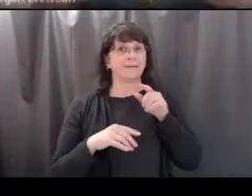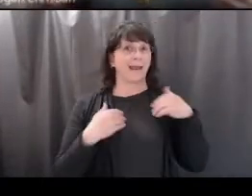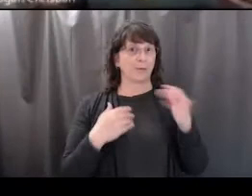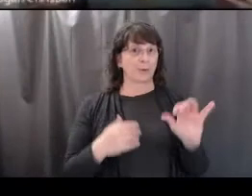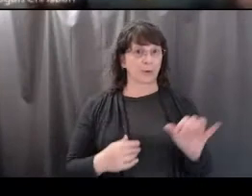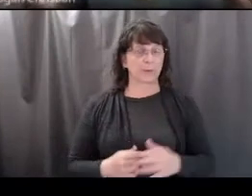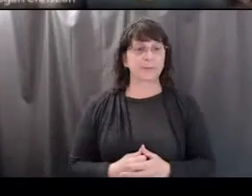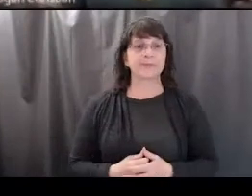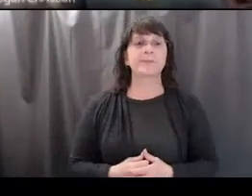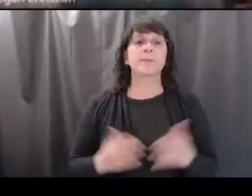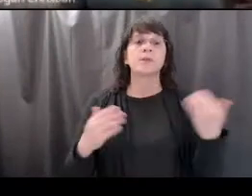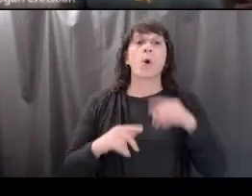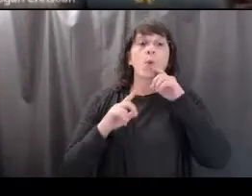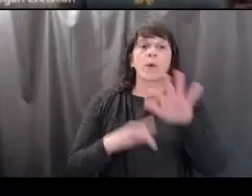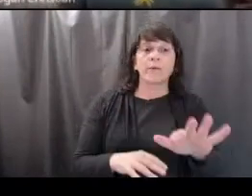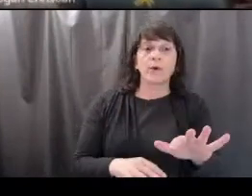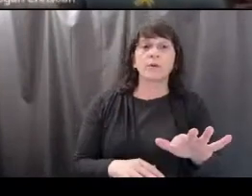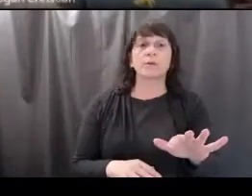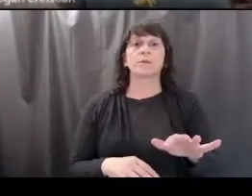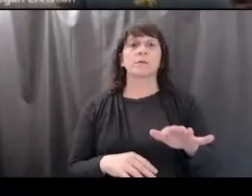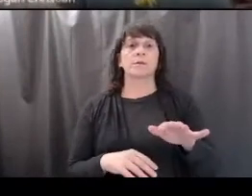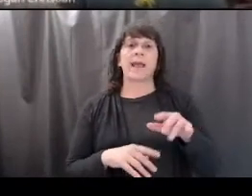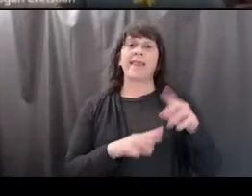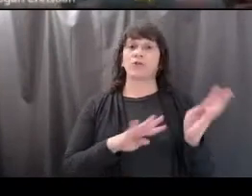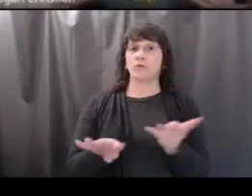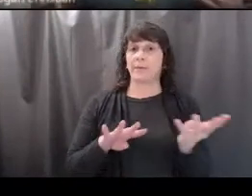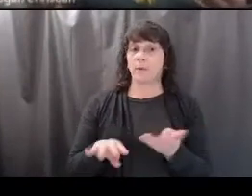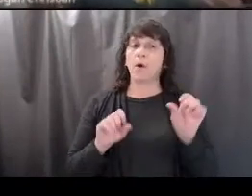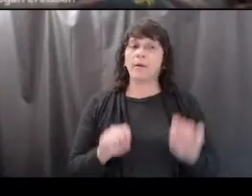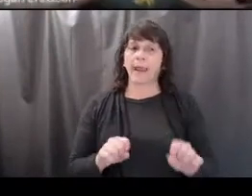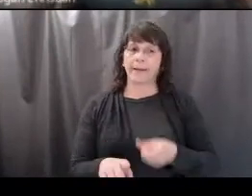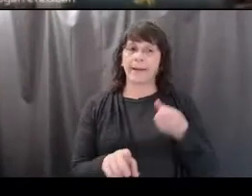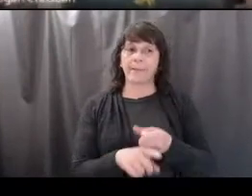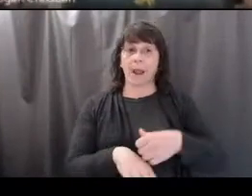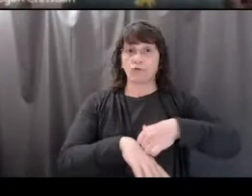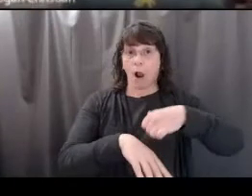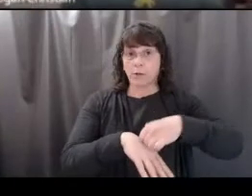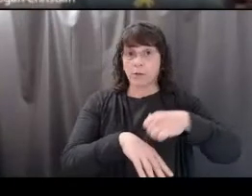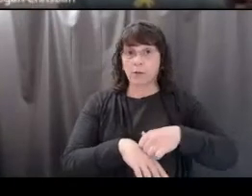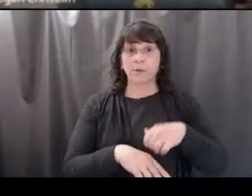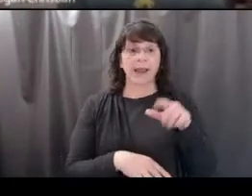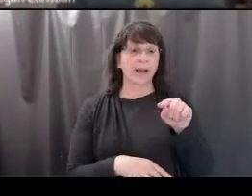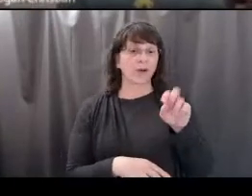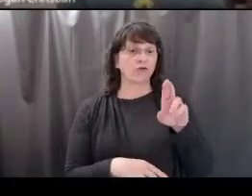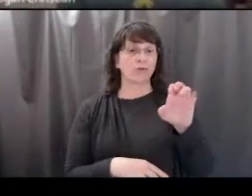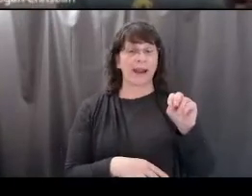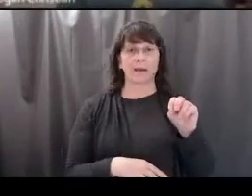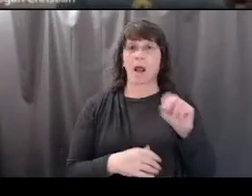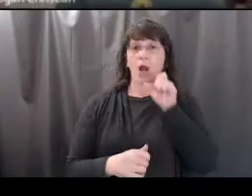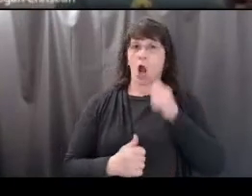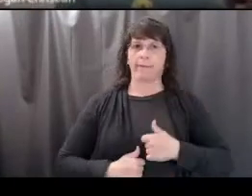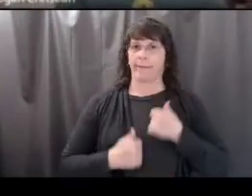So rivers and stream flow can also impact the rocks and terrain, the non-living components of an ecosystem as